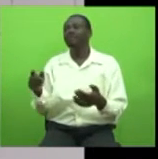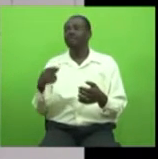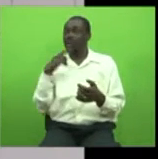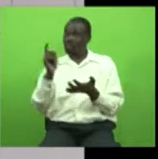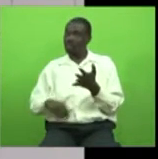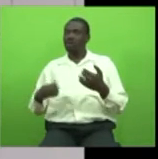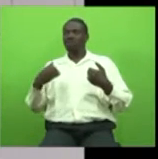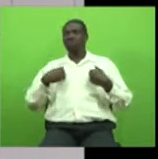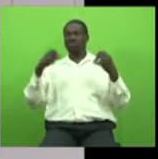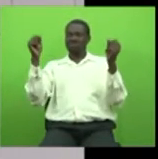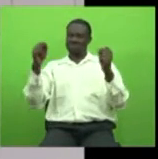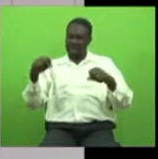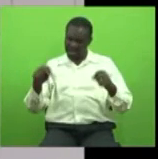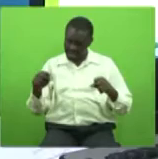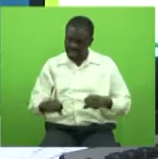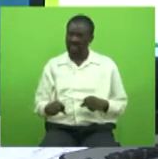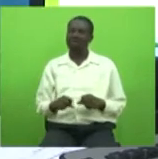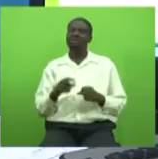the police.